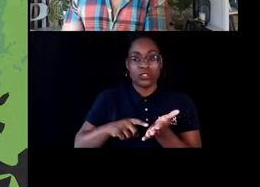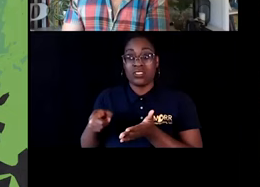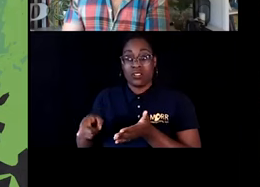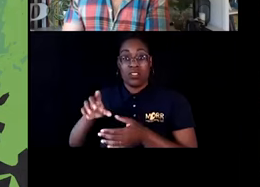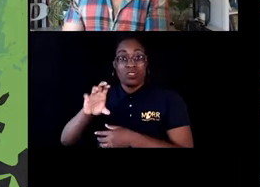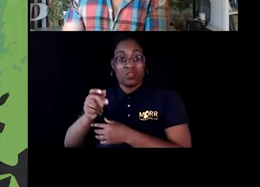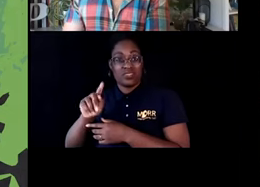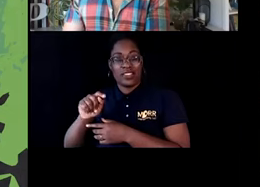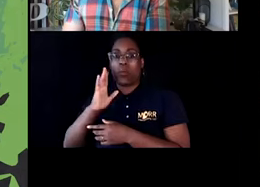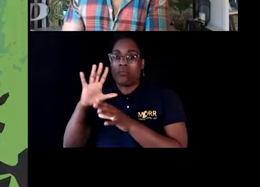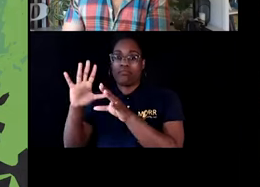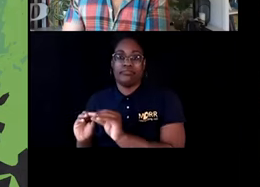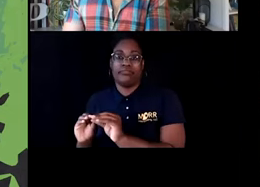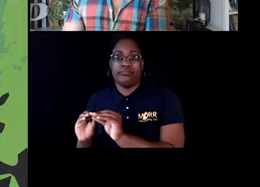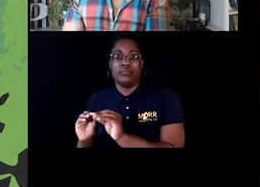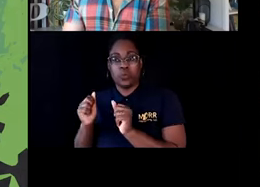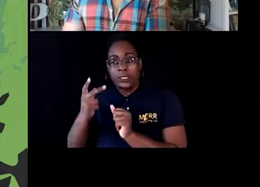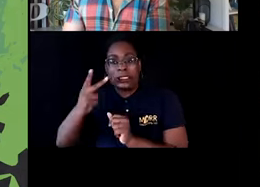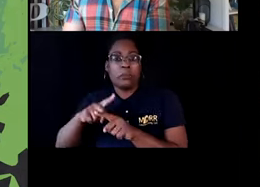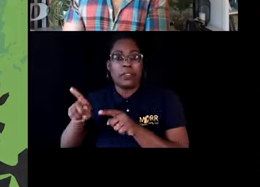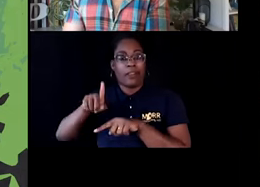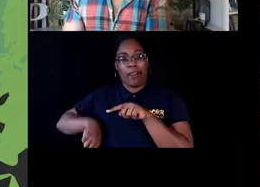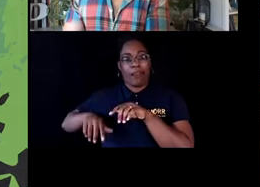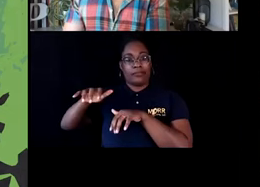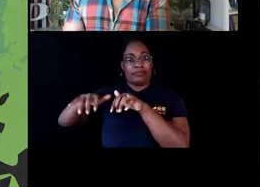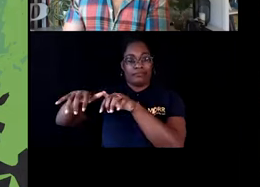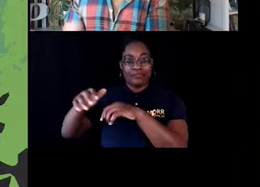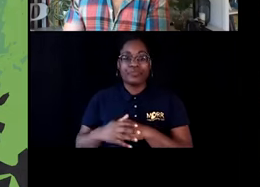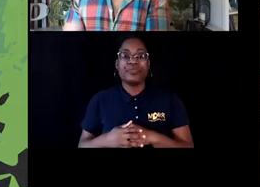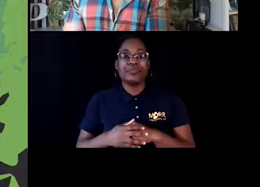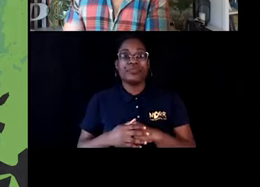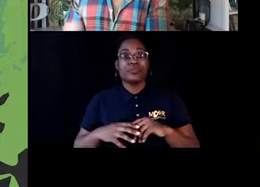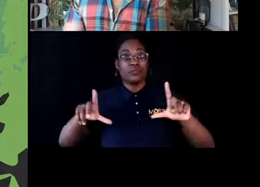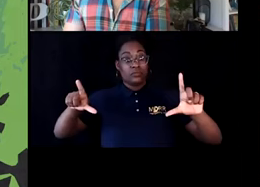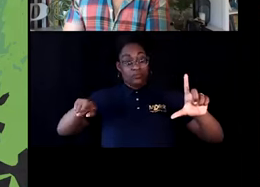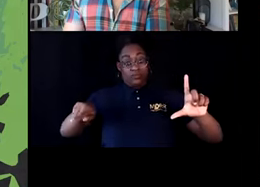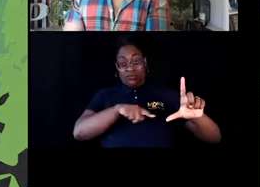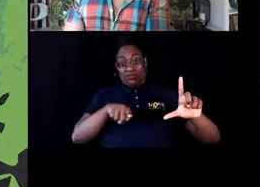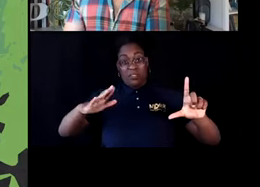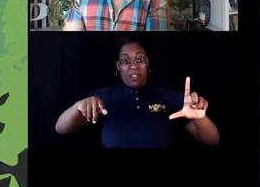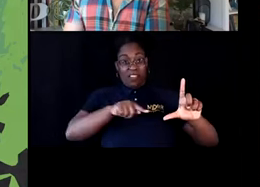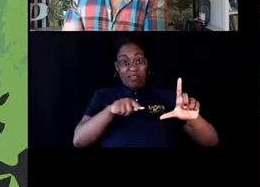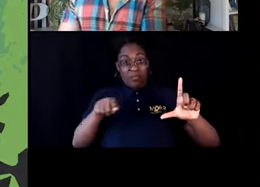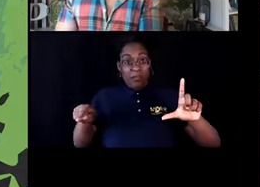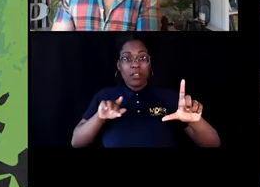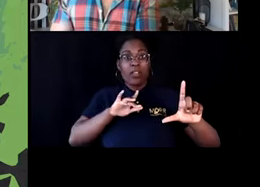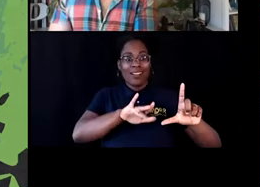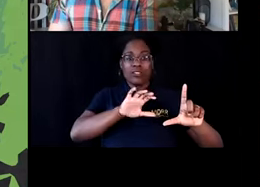any sort of issue. And we also have the Q&A button there where we will collect your questions. We will have